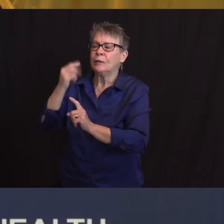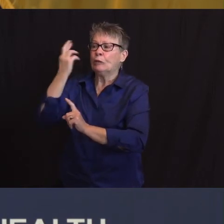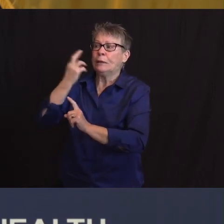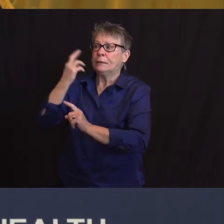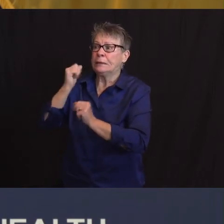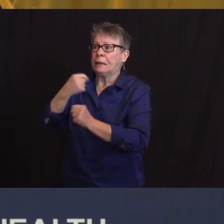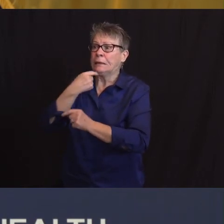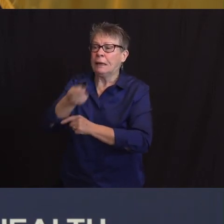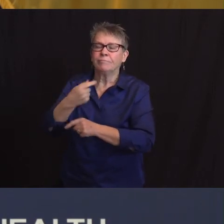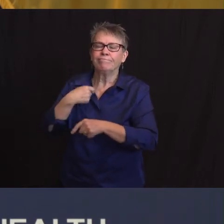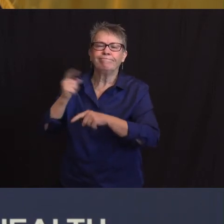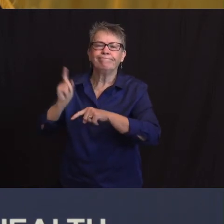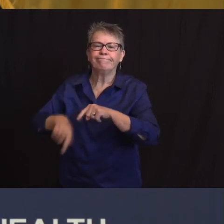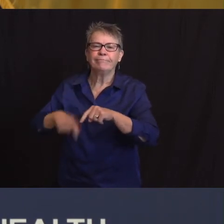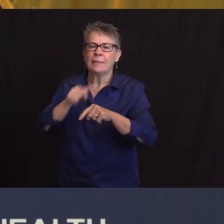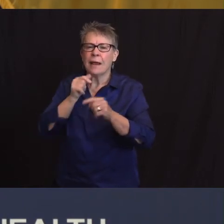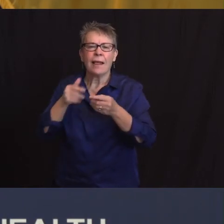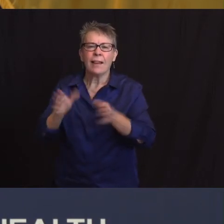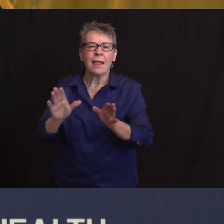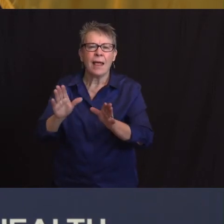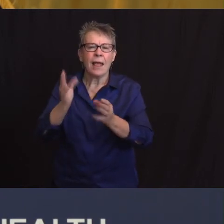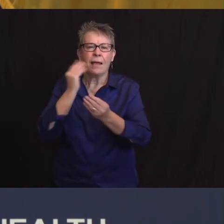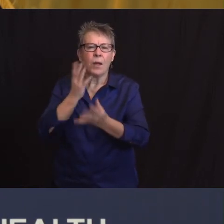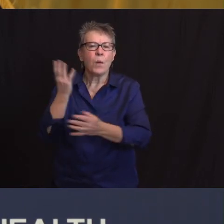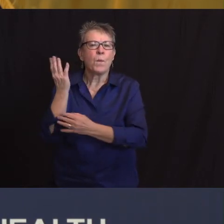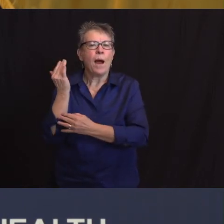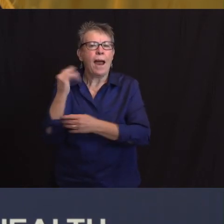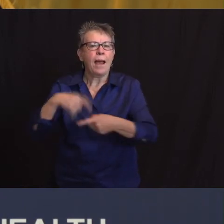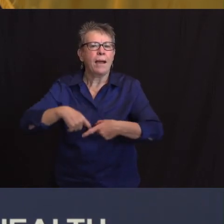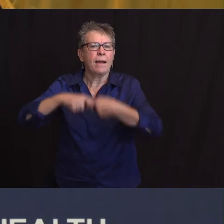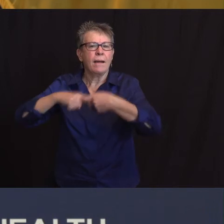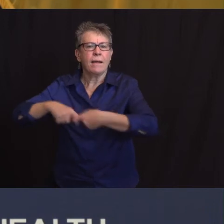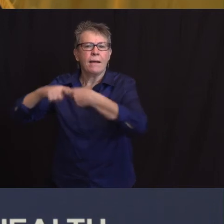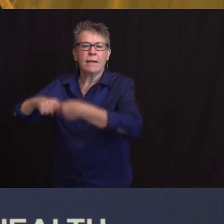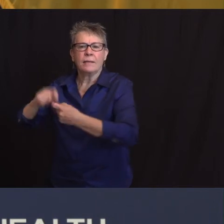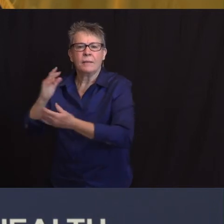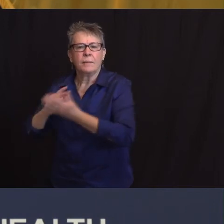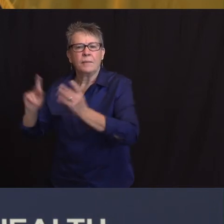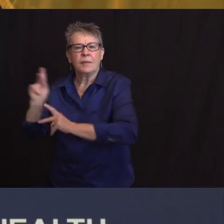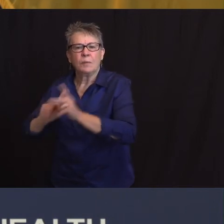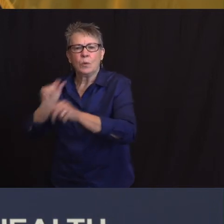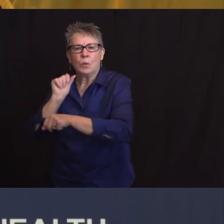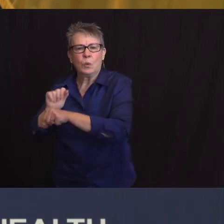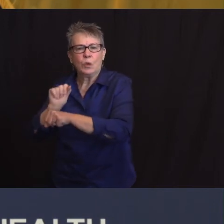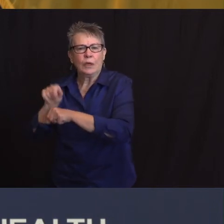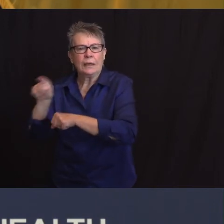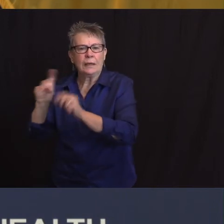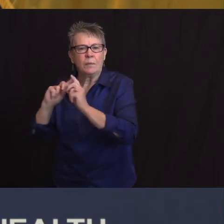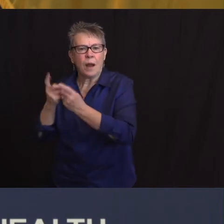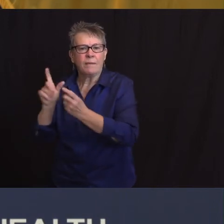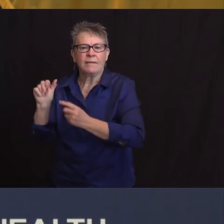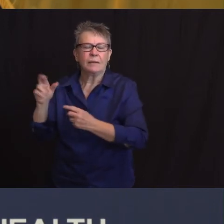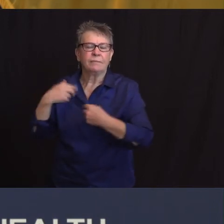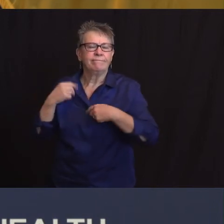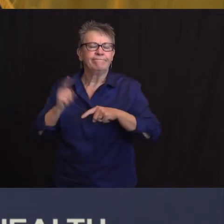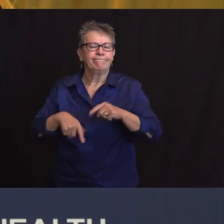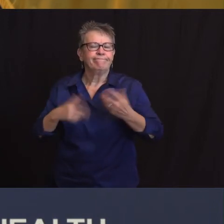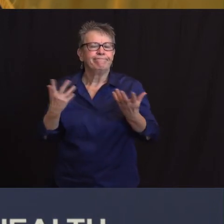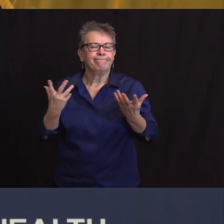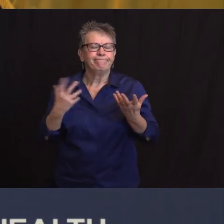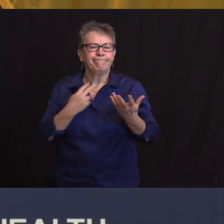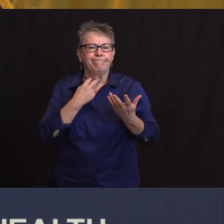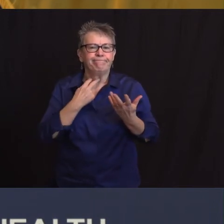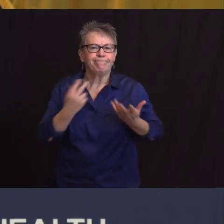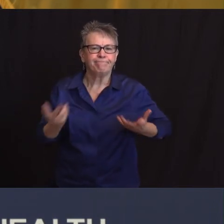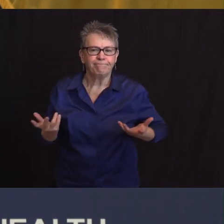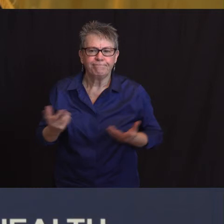class of persons, all of whom have the same challenge, to now uniqueness on a particular case. If it's other than that, we'll come